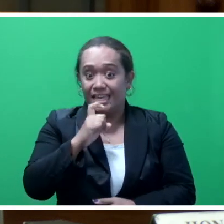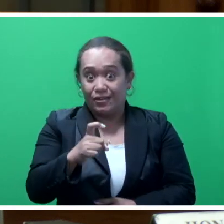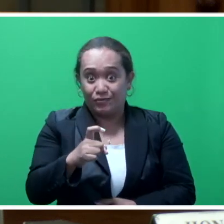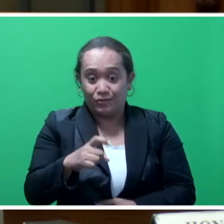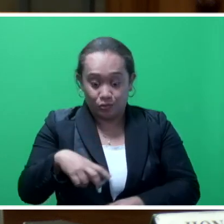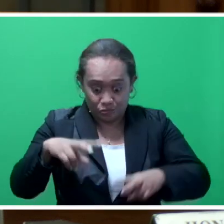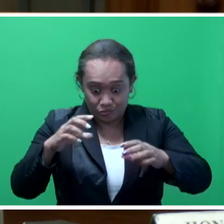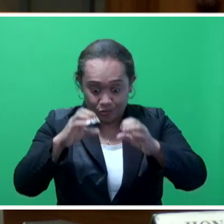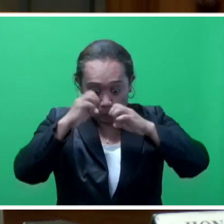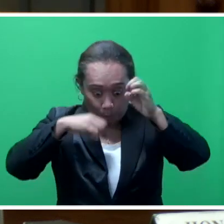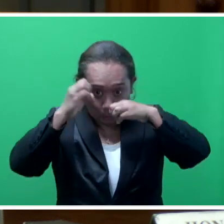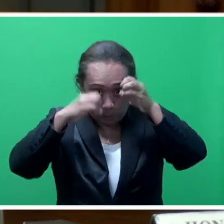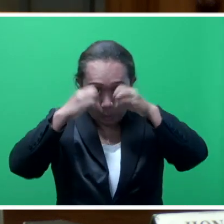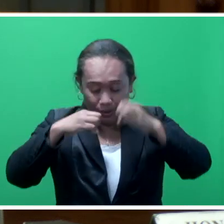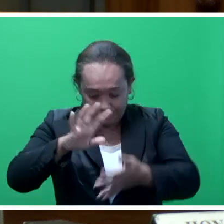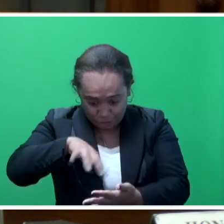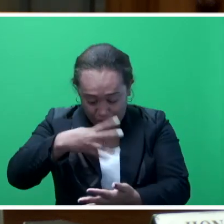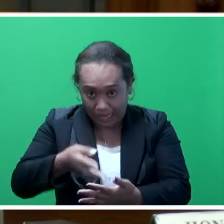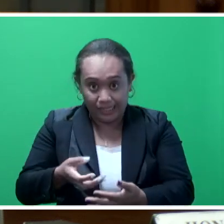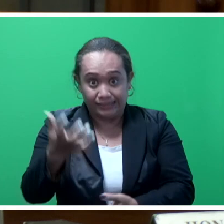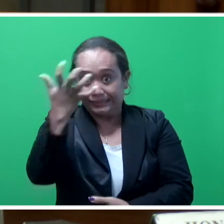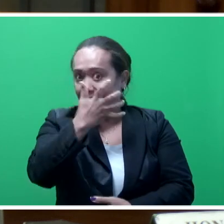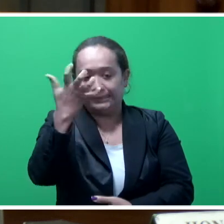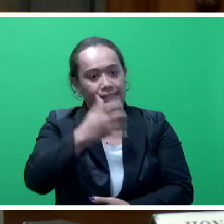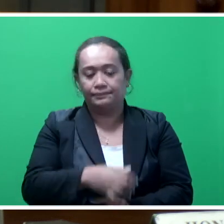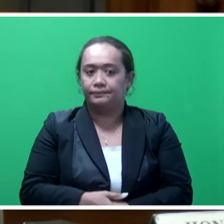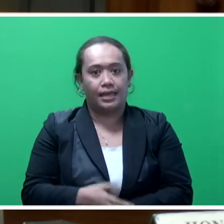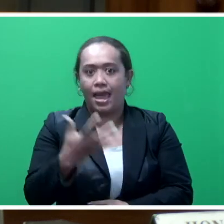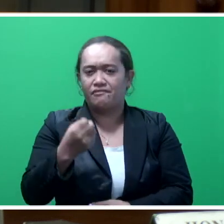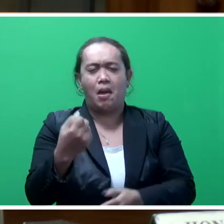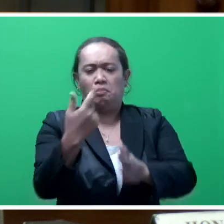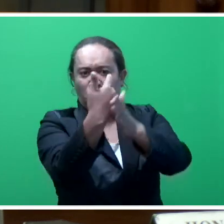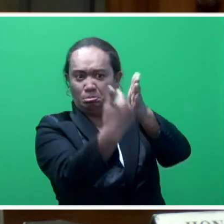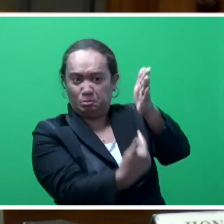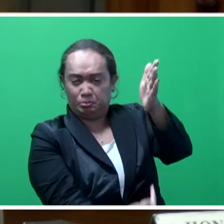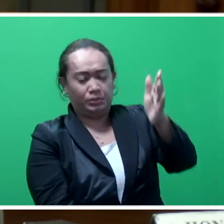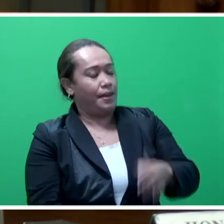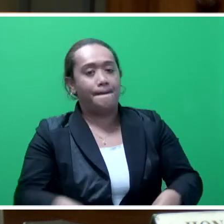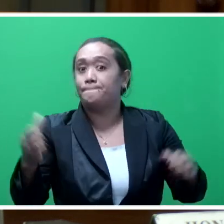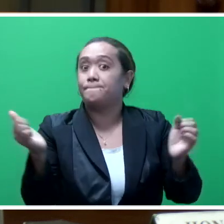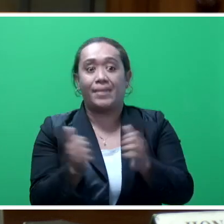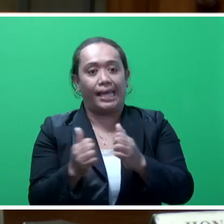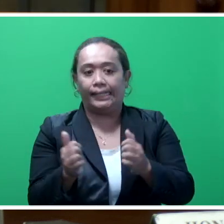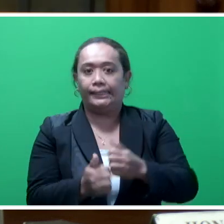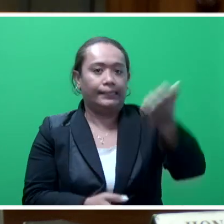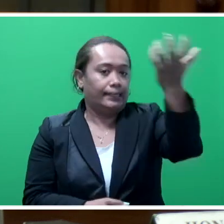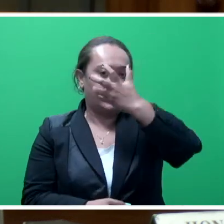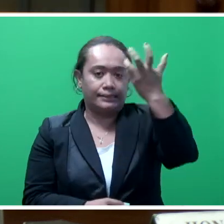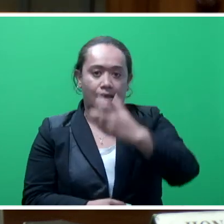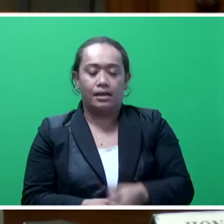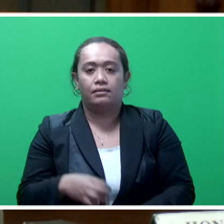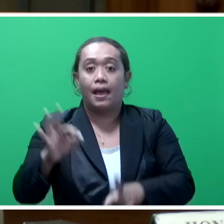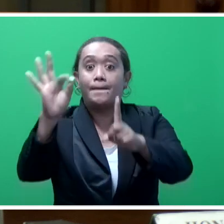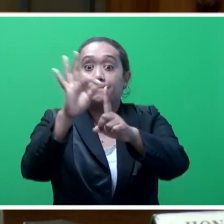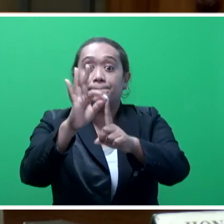the impact of paraquat consumption on human health, you will find a number of refereed journal articles who have proven that there